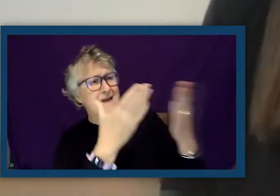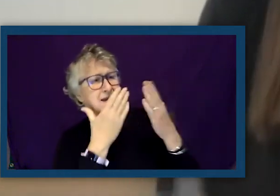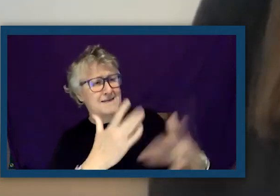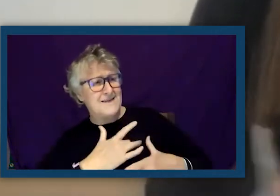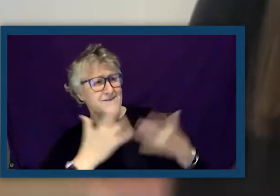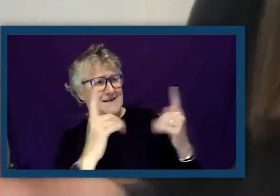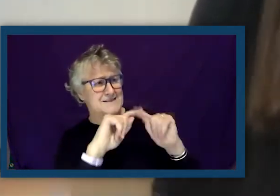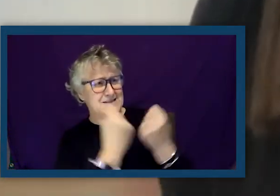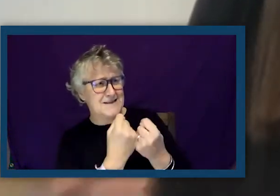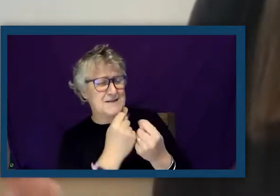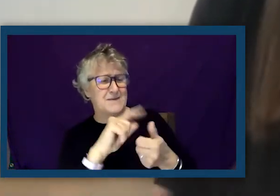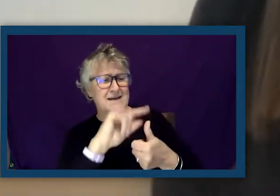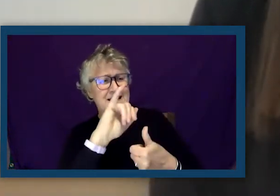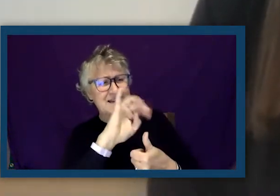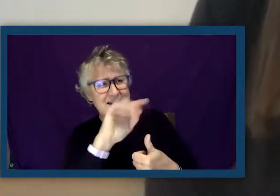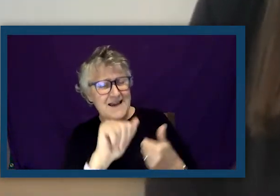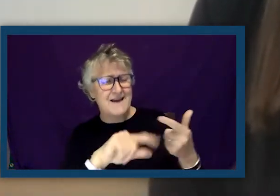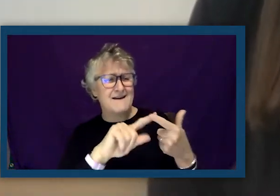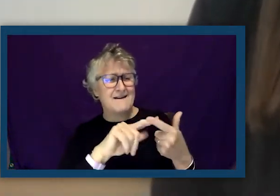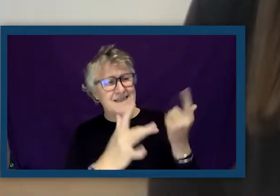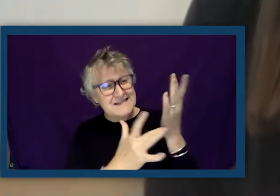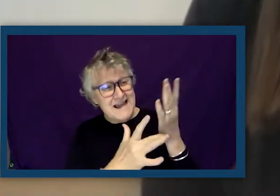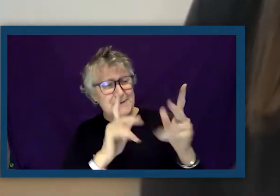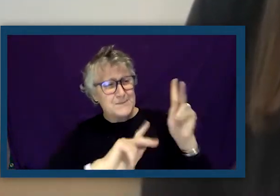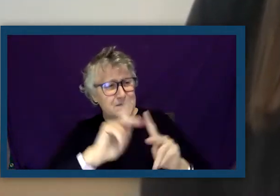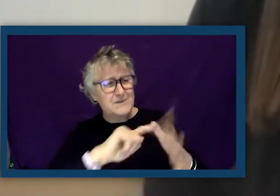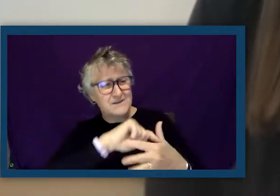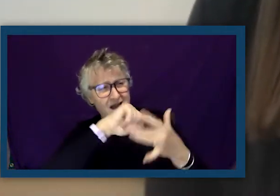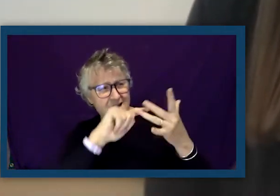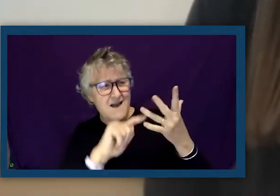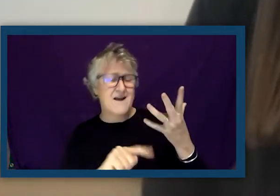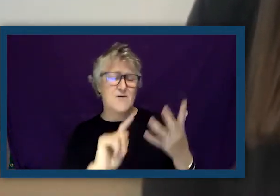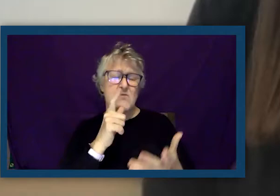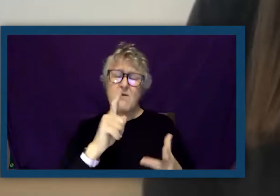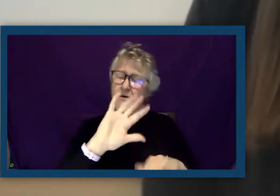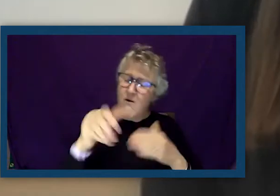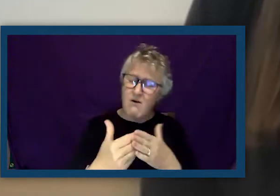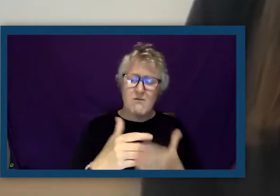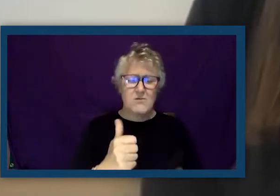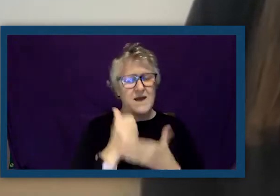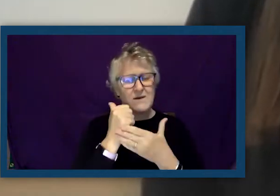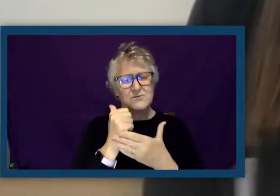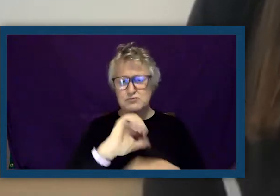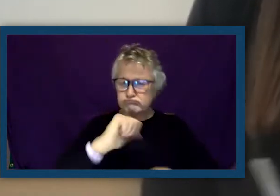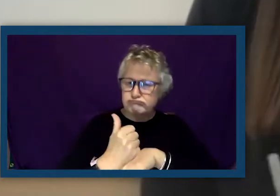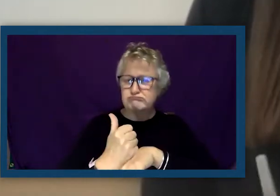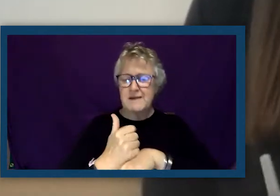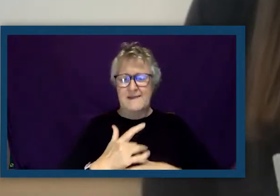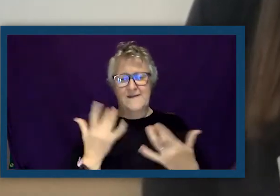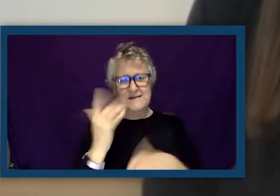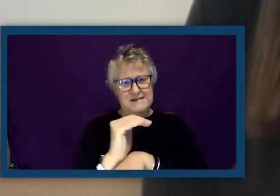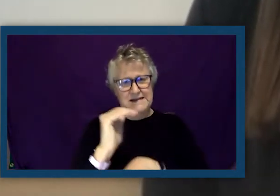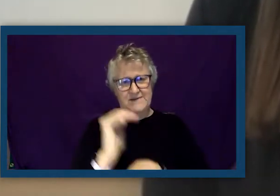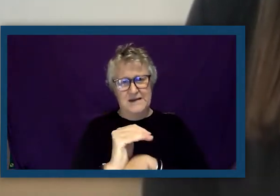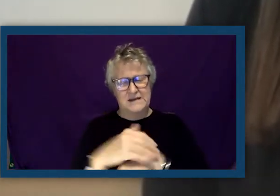and India, and all the tech people who helped coordinate this entire event this evening. We really put